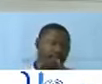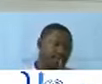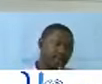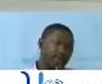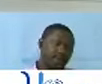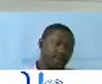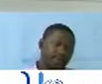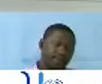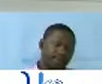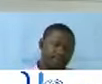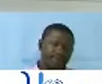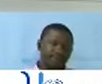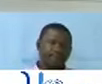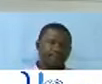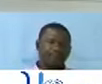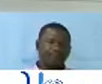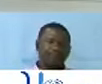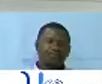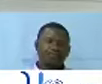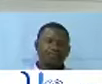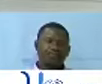made.